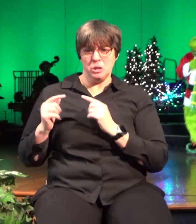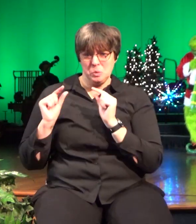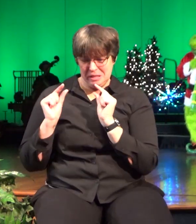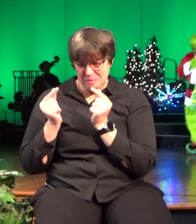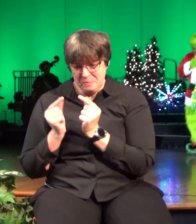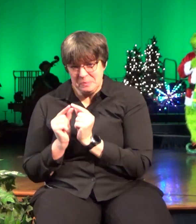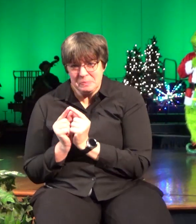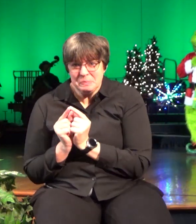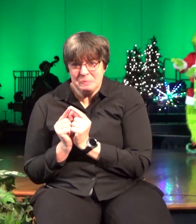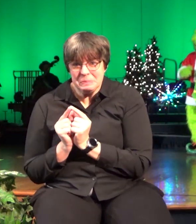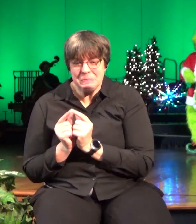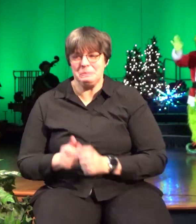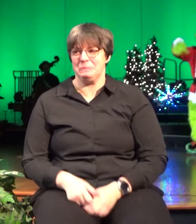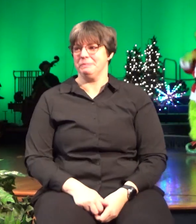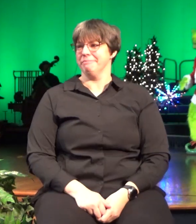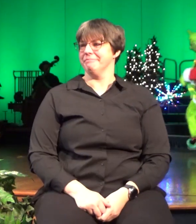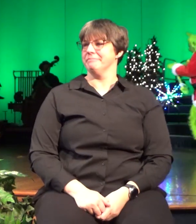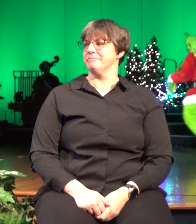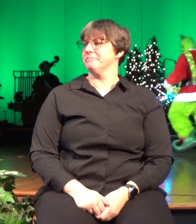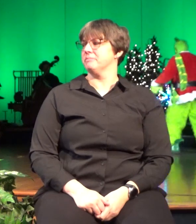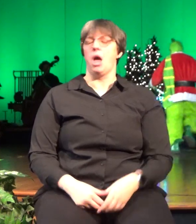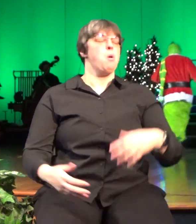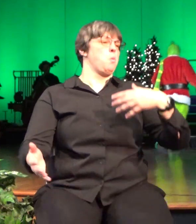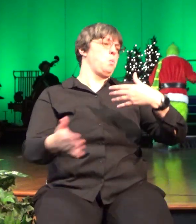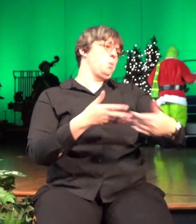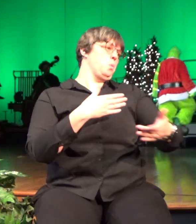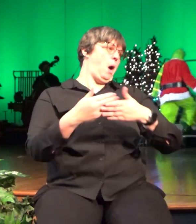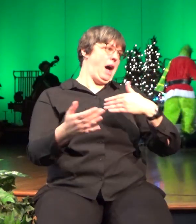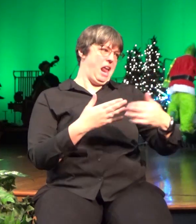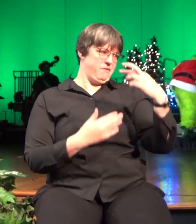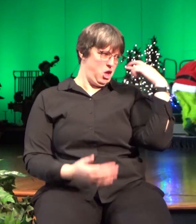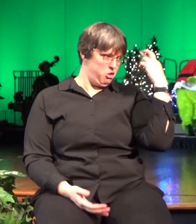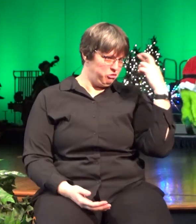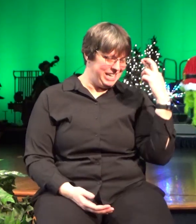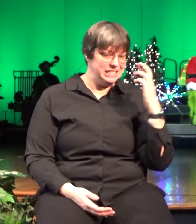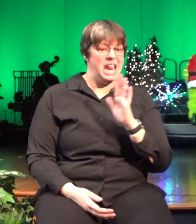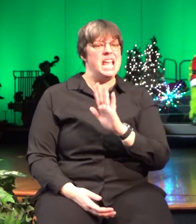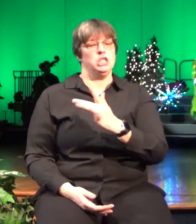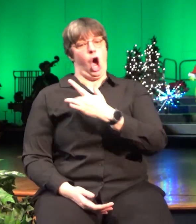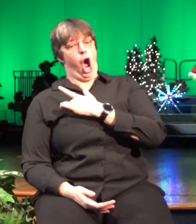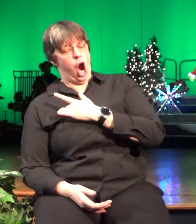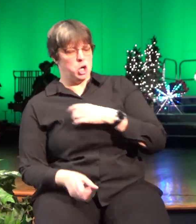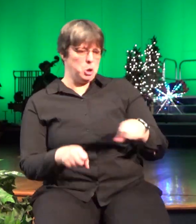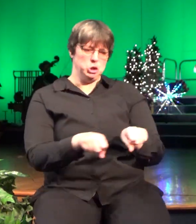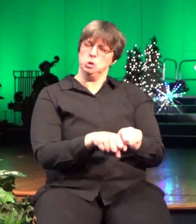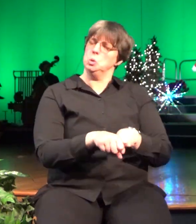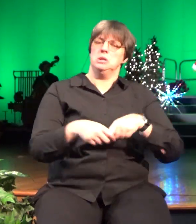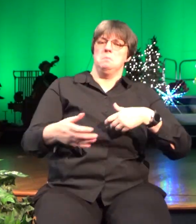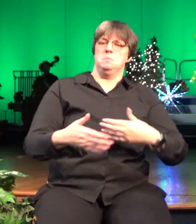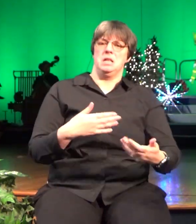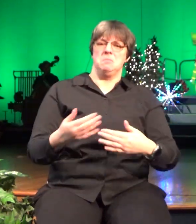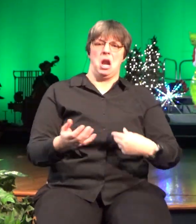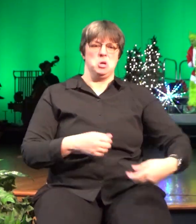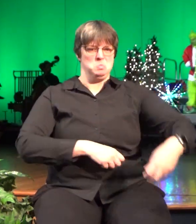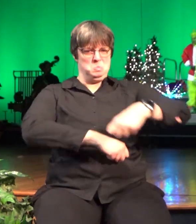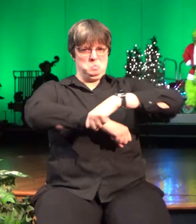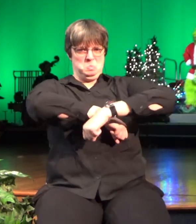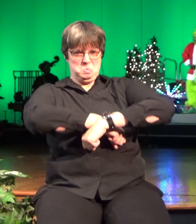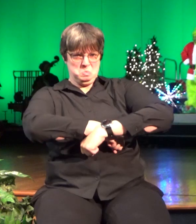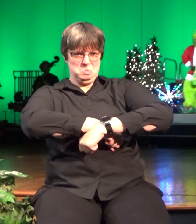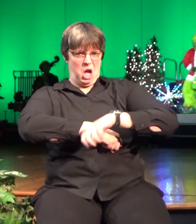too small. But whatever the reason, his heart or his shoes, he stood there on Christmas